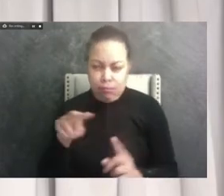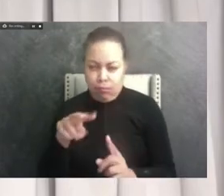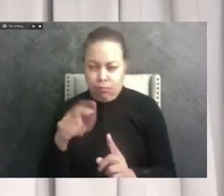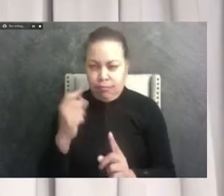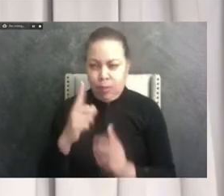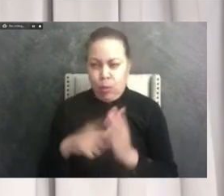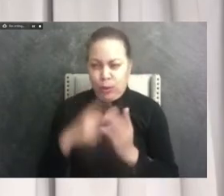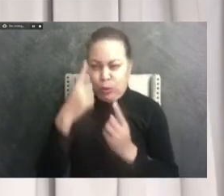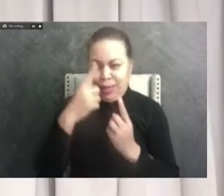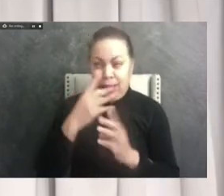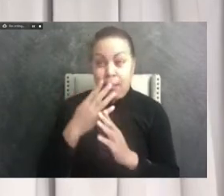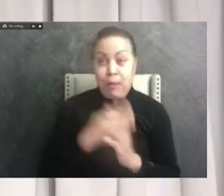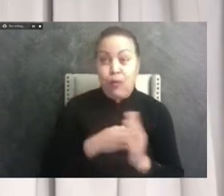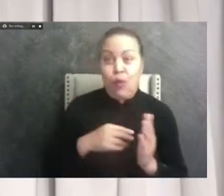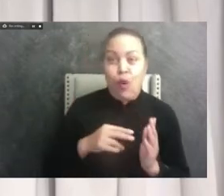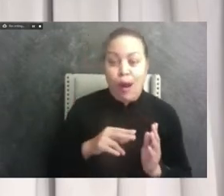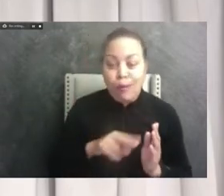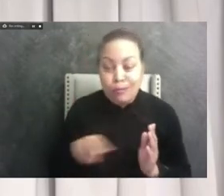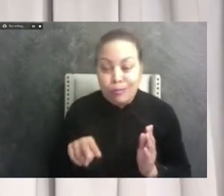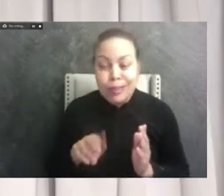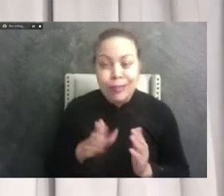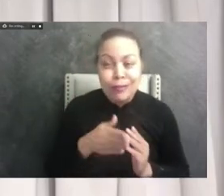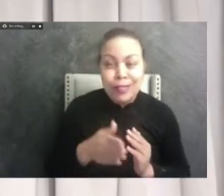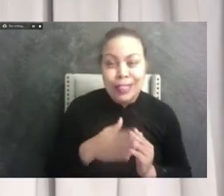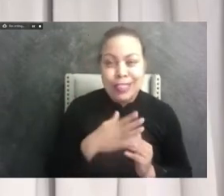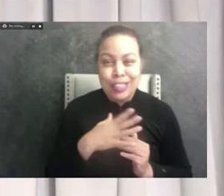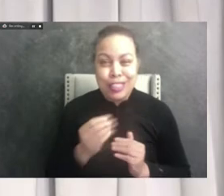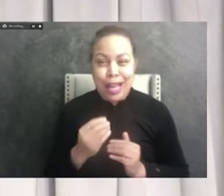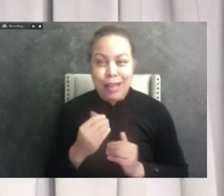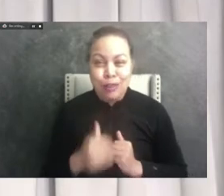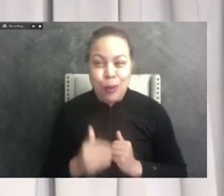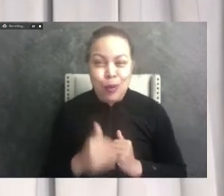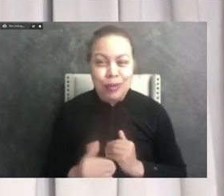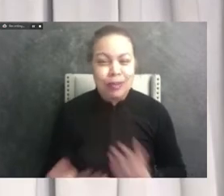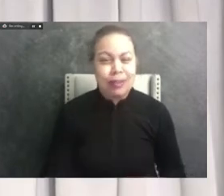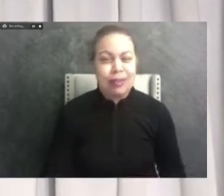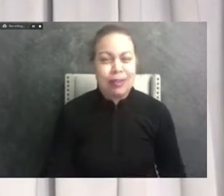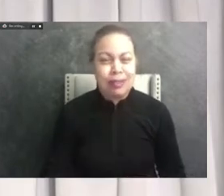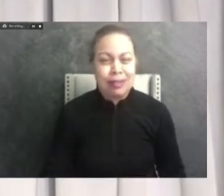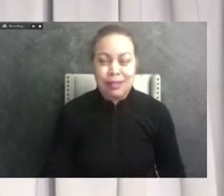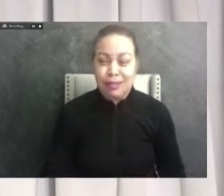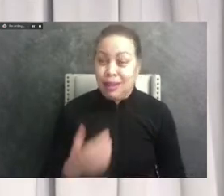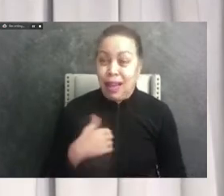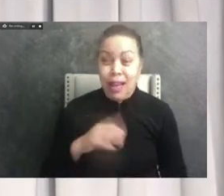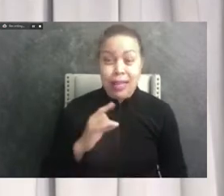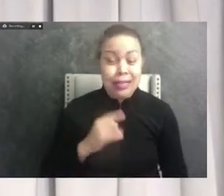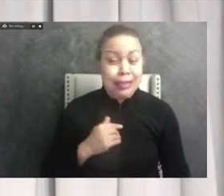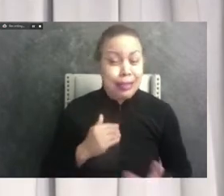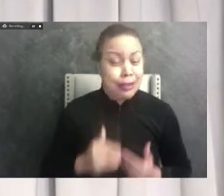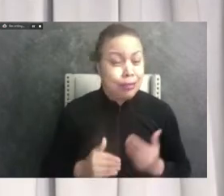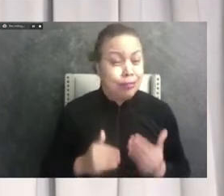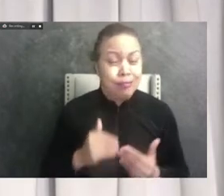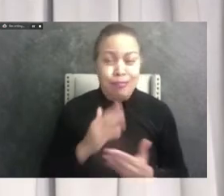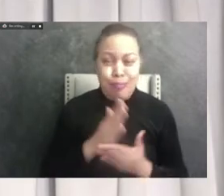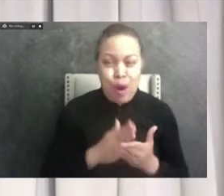could read fishes and loaves. I walked a piece of the way alone